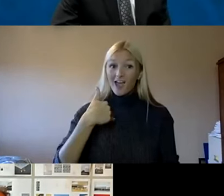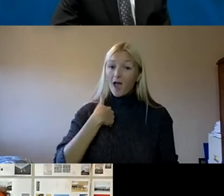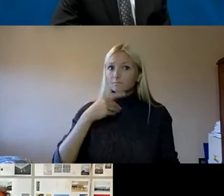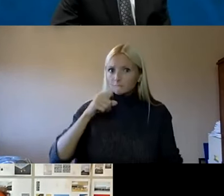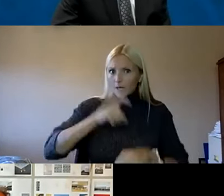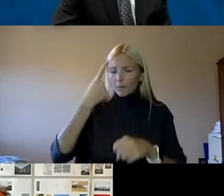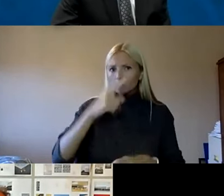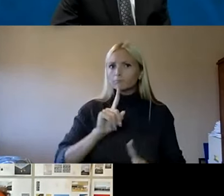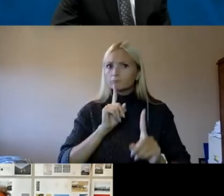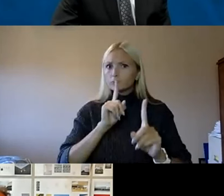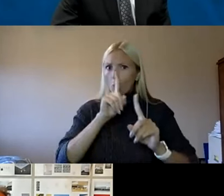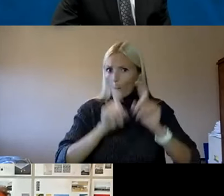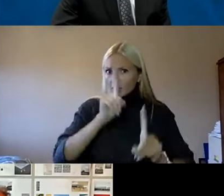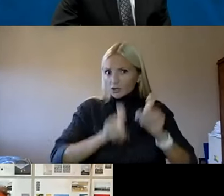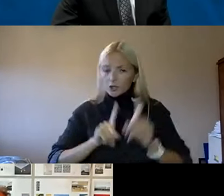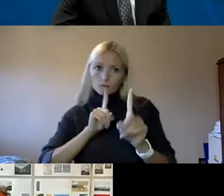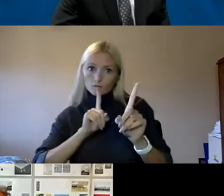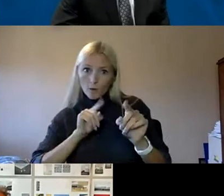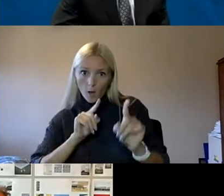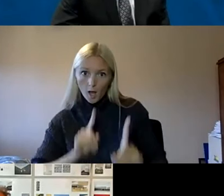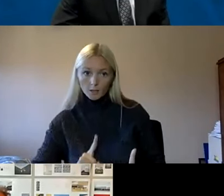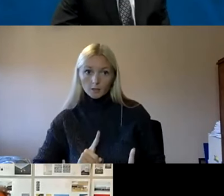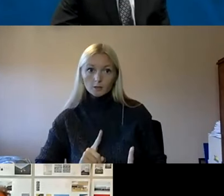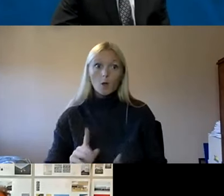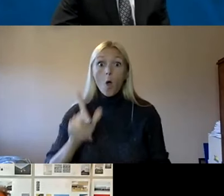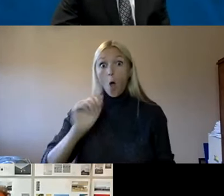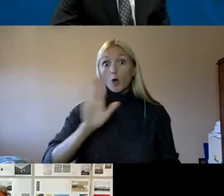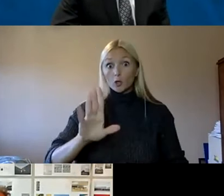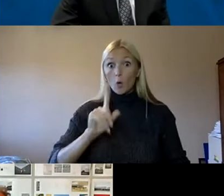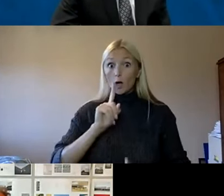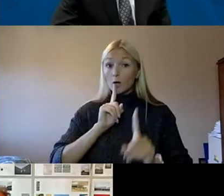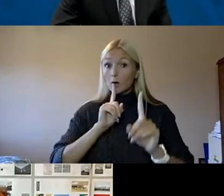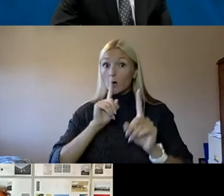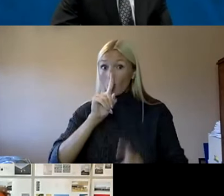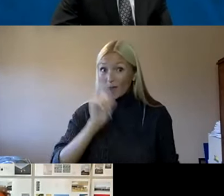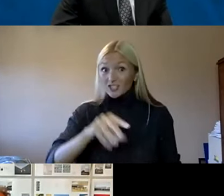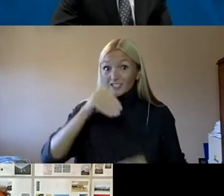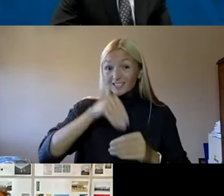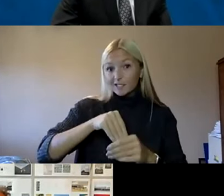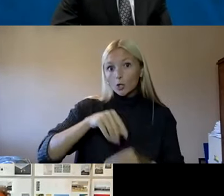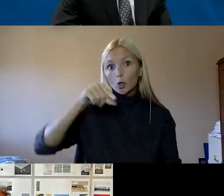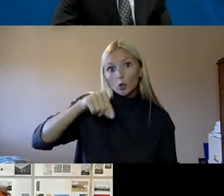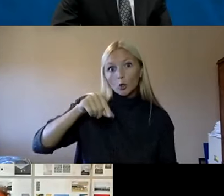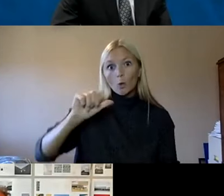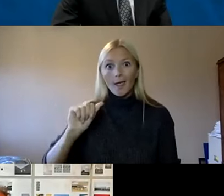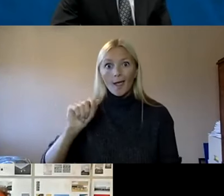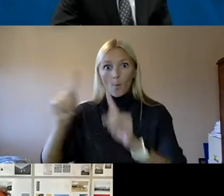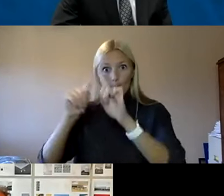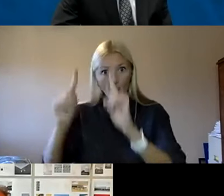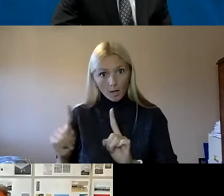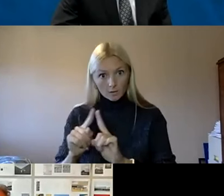questions and answers. So please put all your questions in the Q&A box.